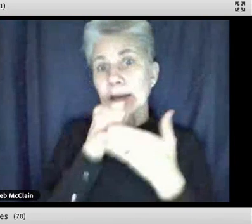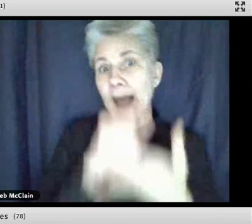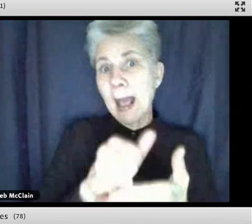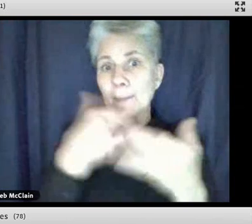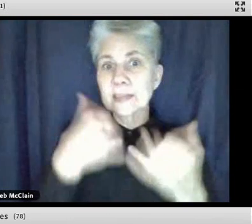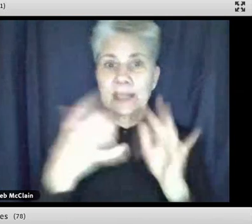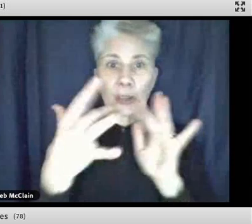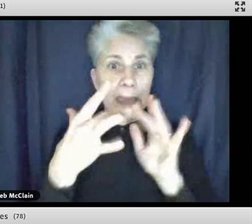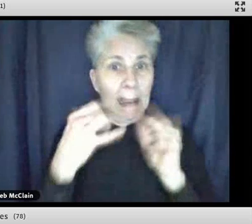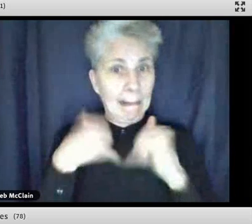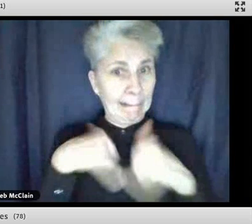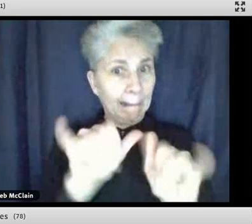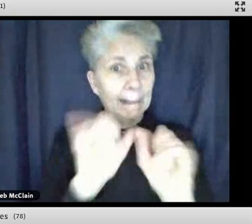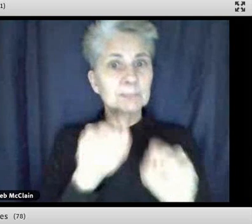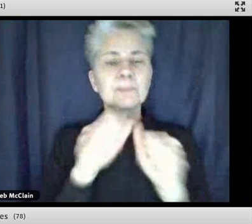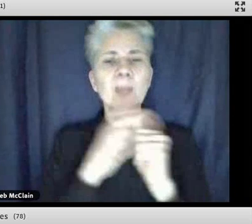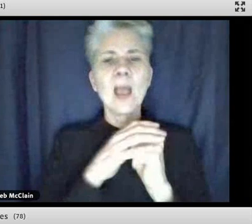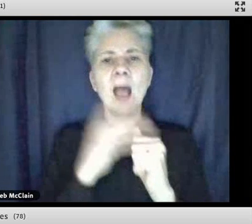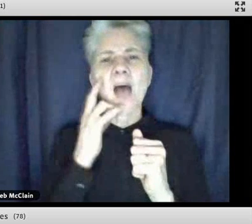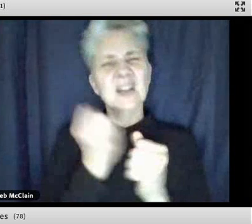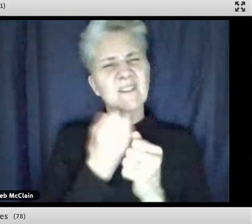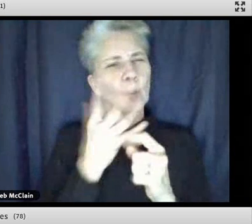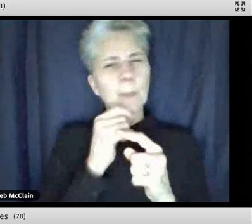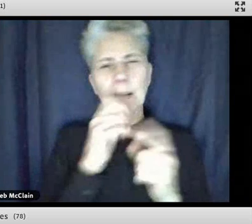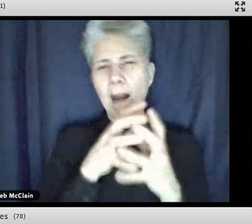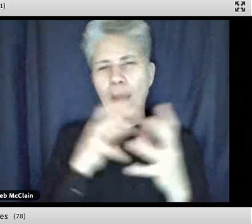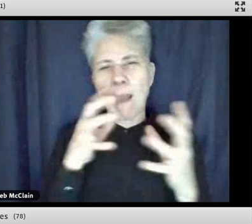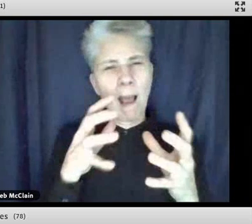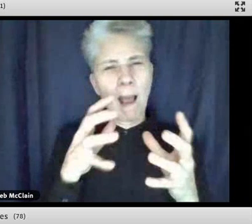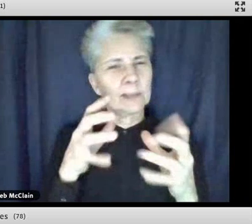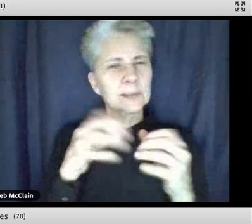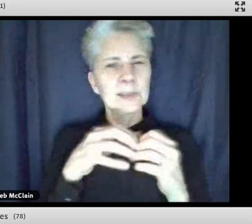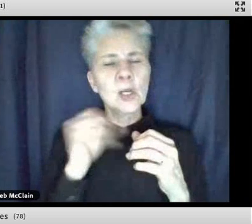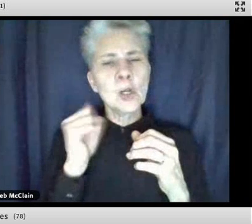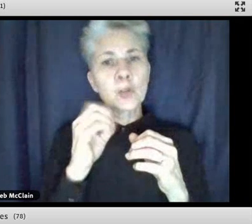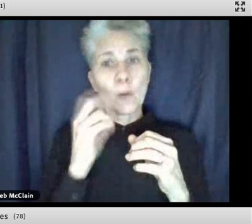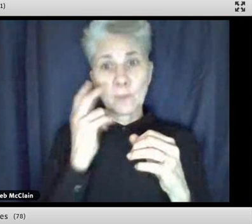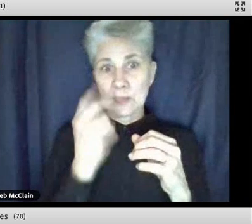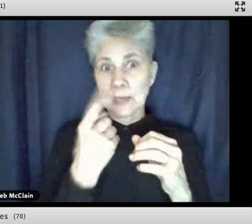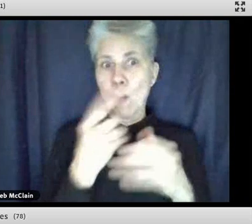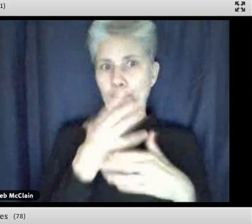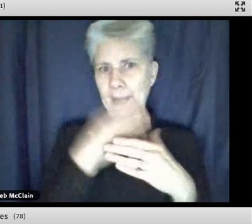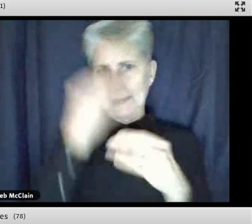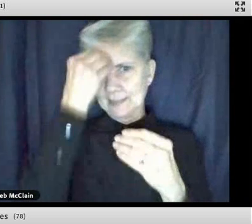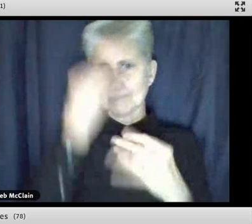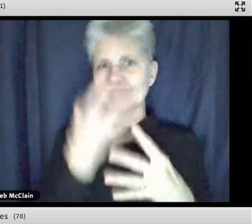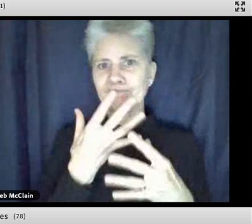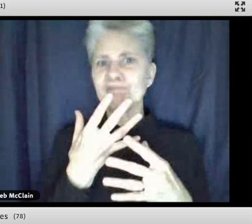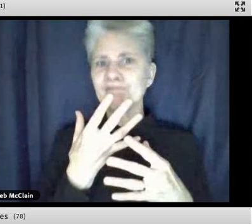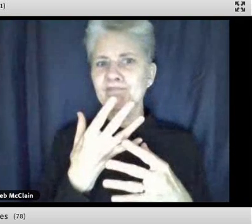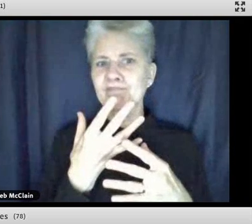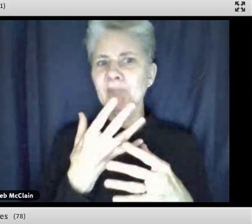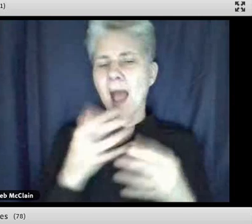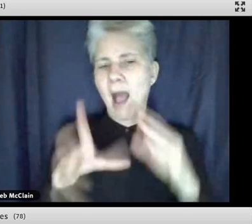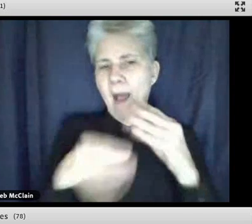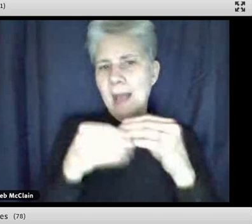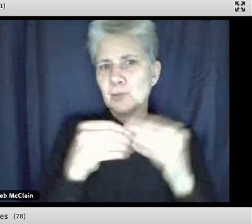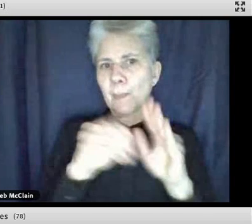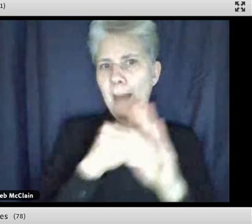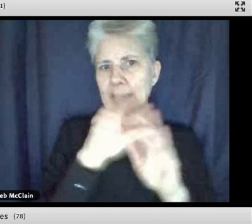connected. I've seen a few, but not a ton. And so if you see one, please send it to me. I'll add it to my slides.